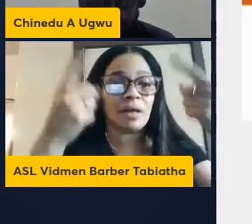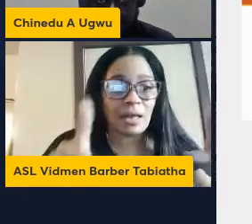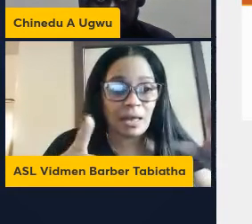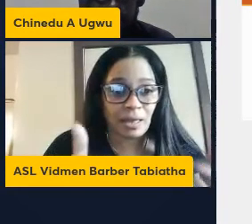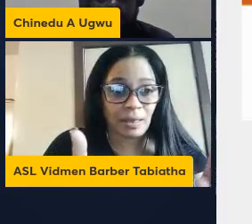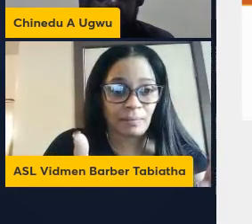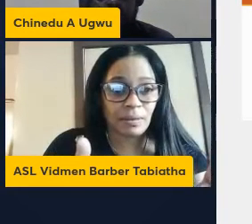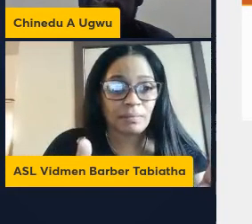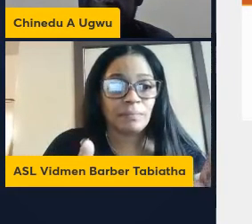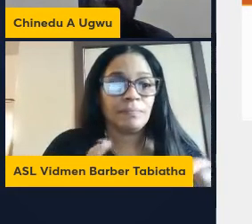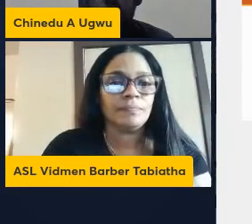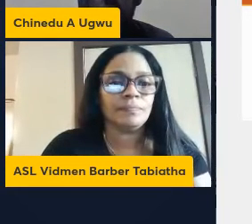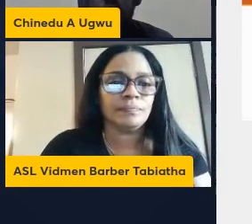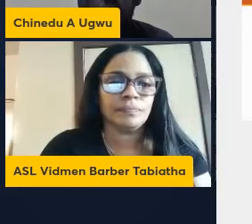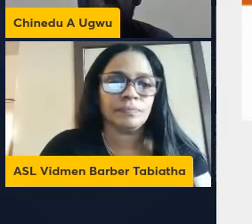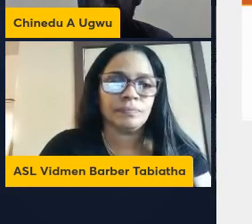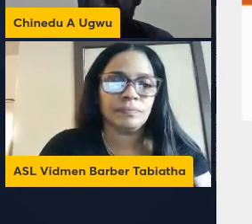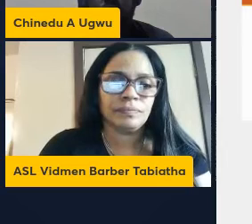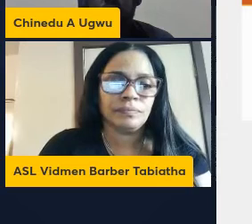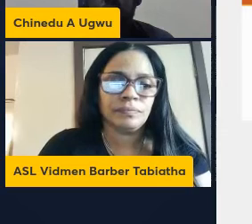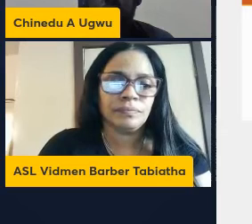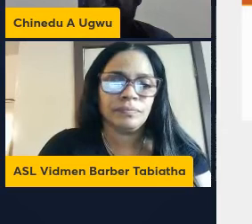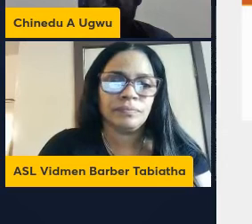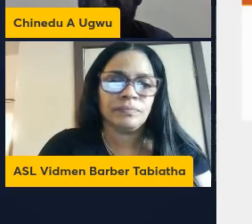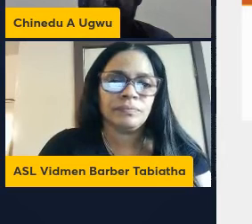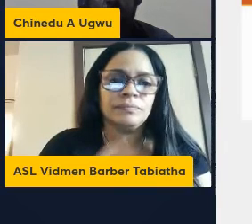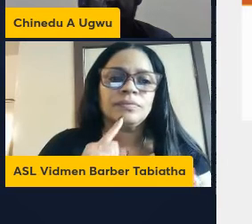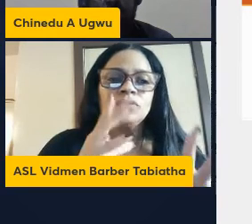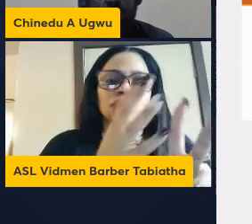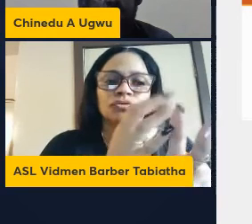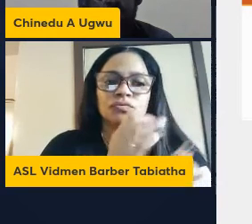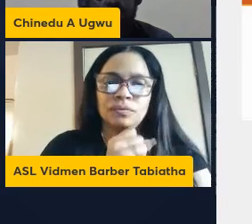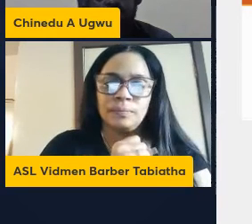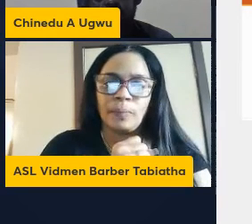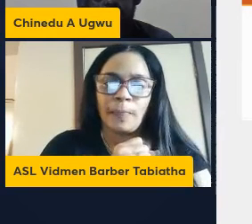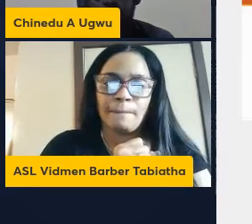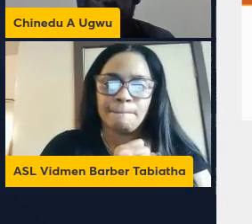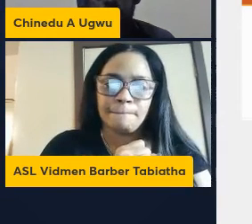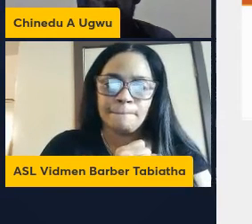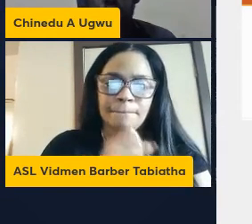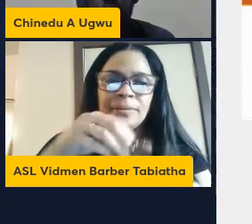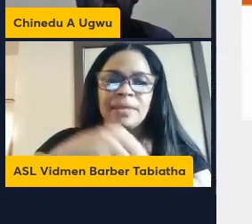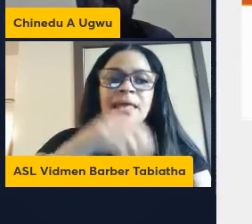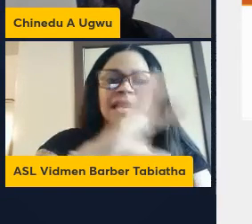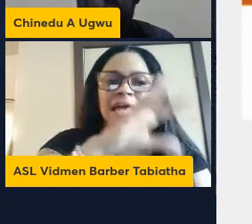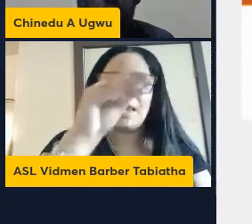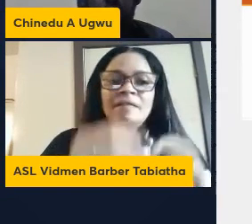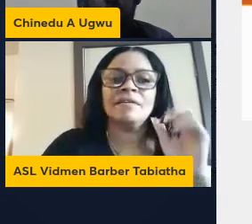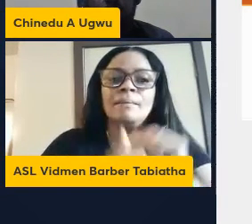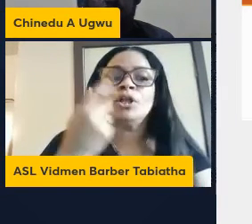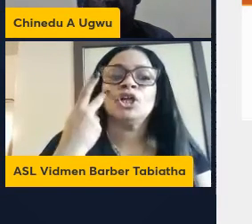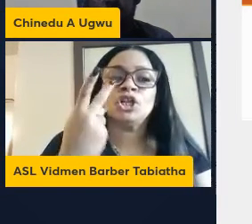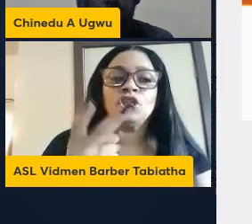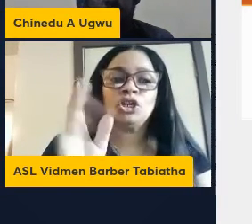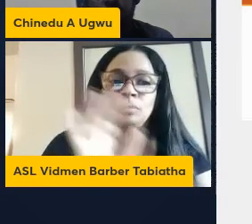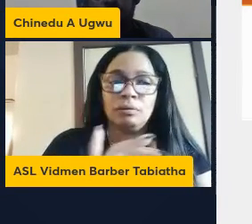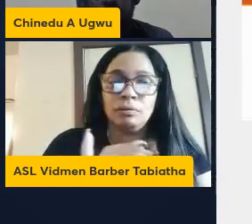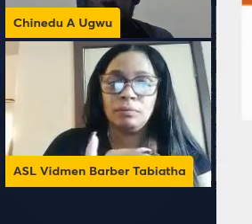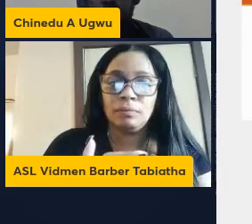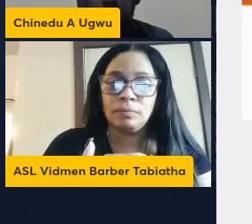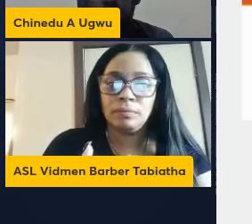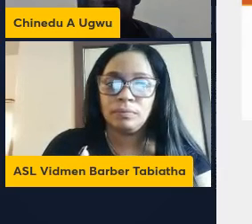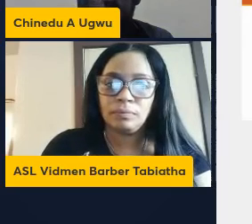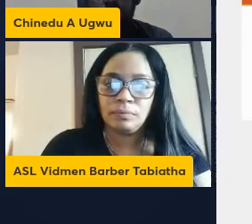the COVID pandemic, I think sometime in 2020, we were lucky to receive a seed fund from Cambridge, Africa, to also look at the correlates of protective